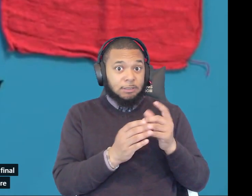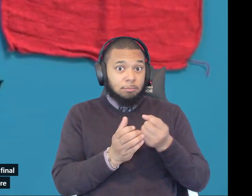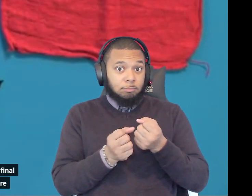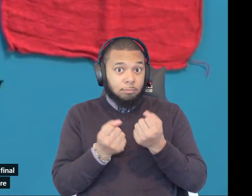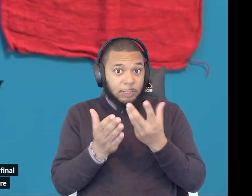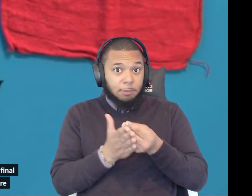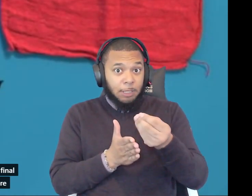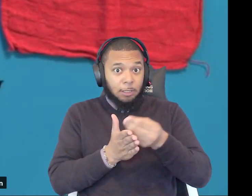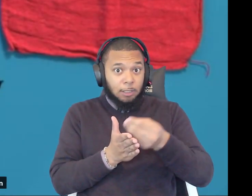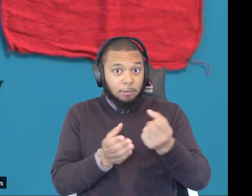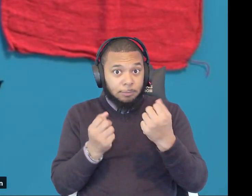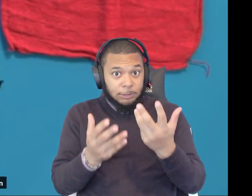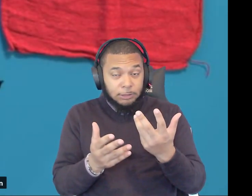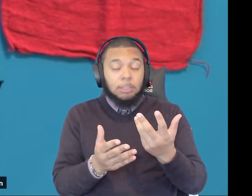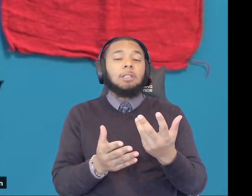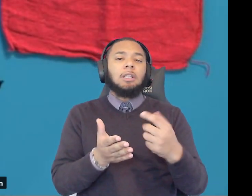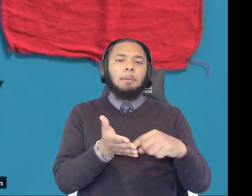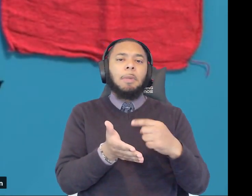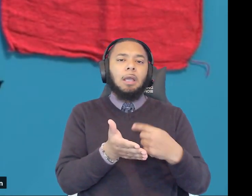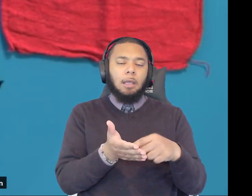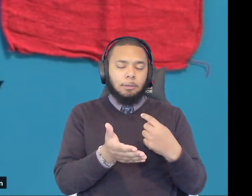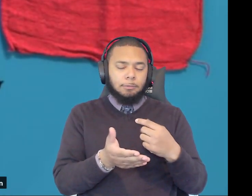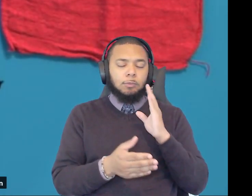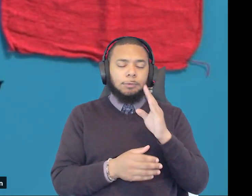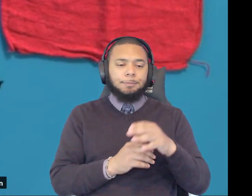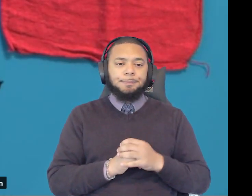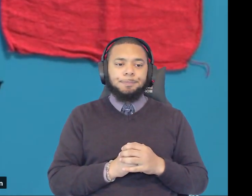that we want to look at here is yield.